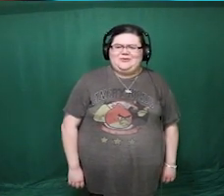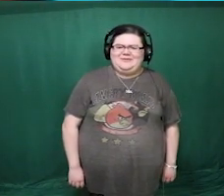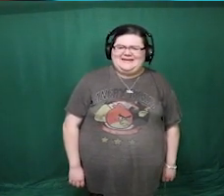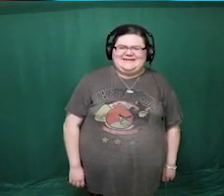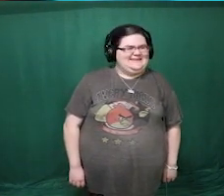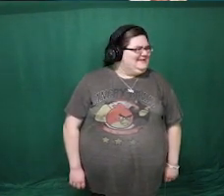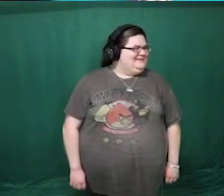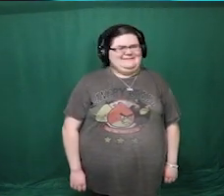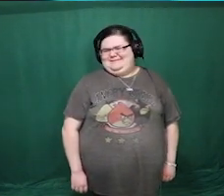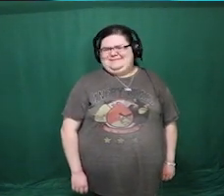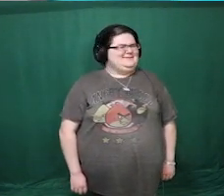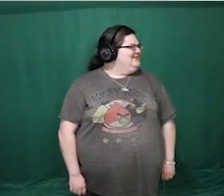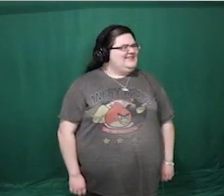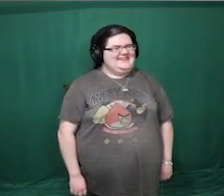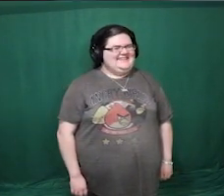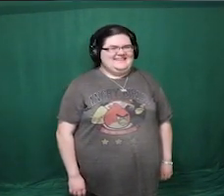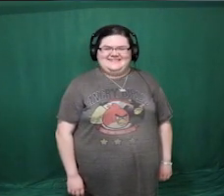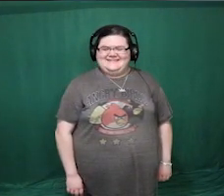Toby?